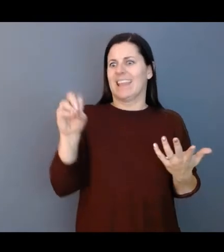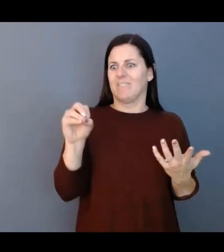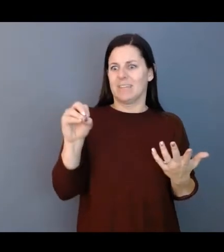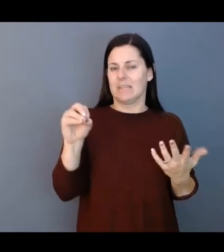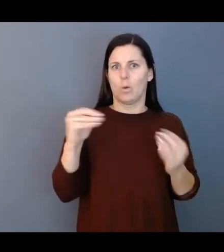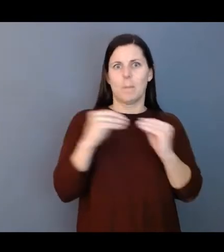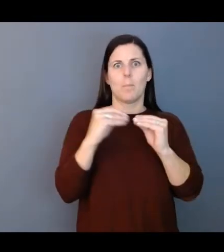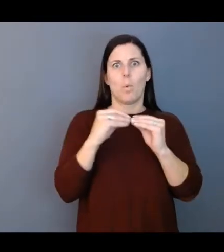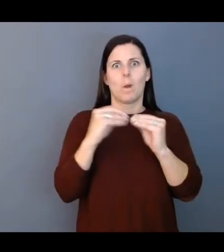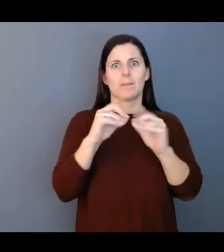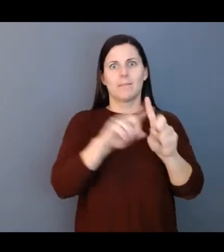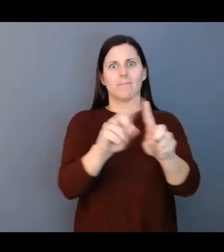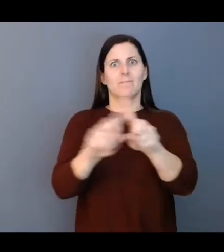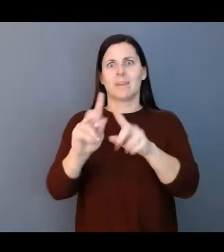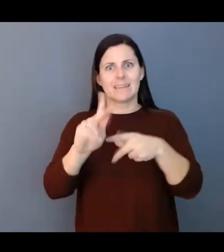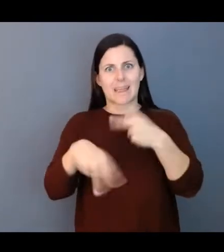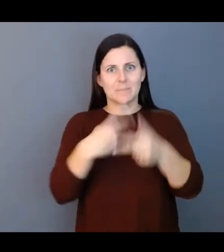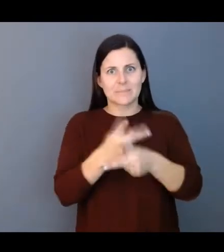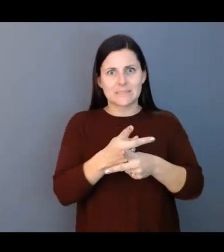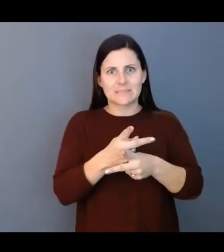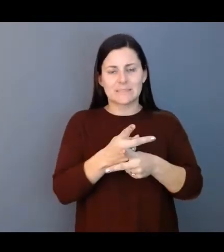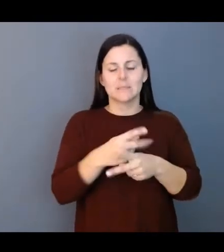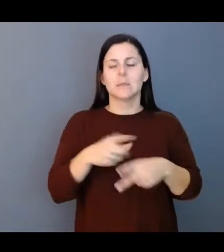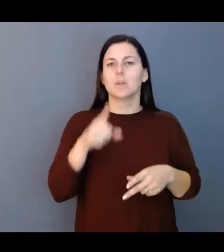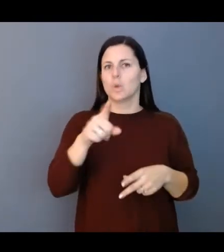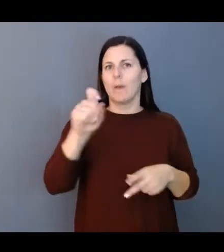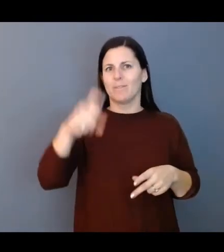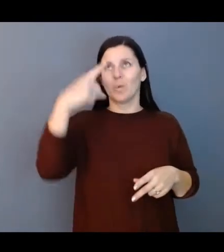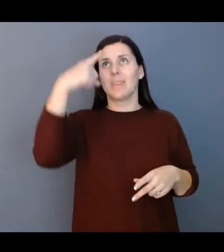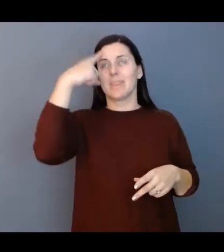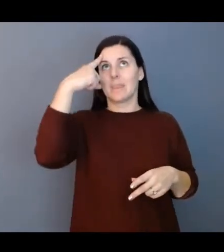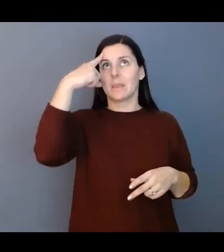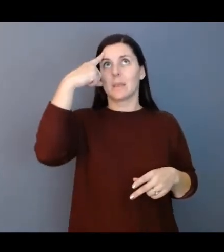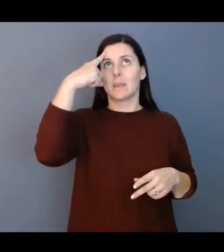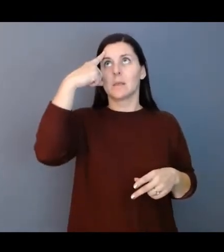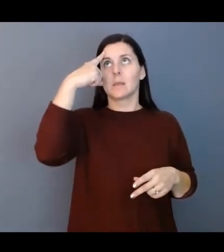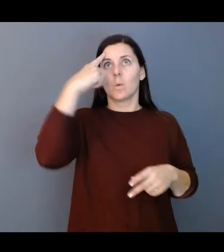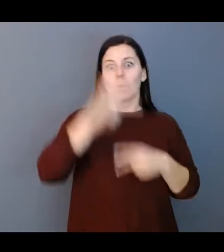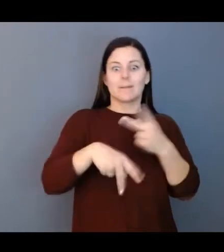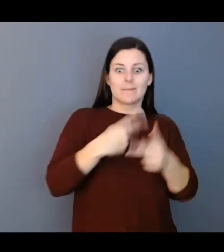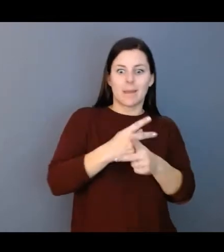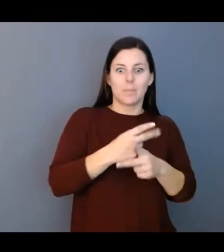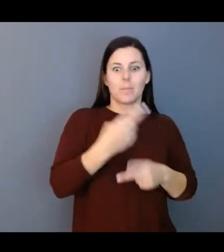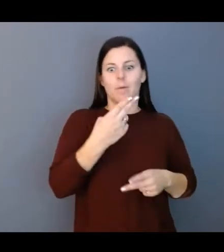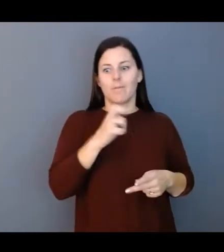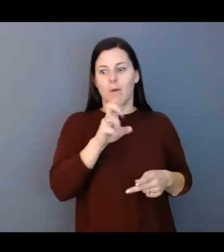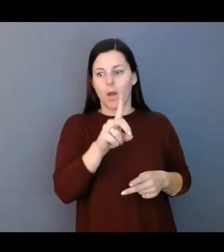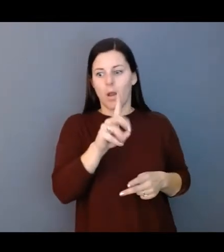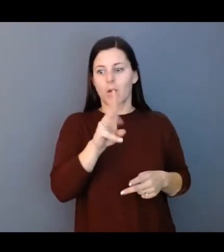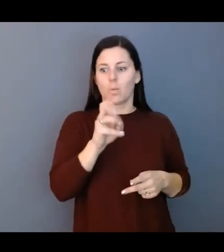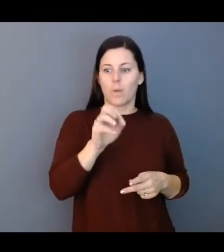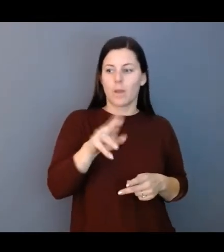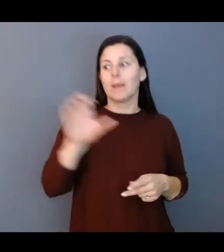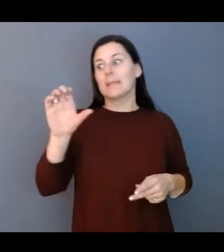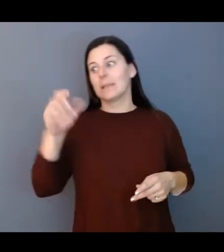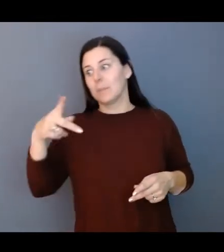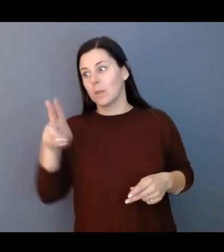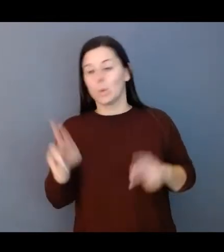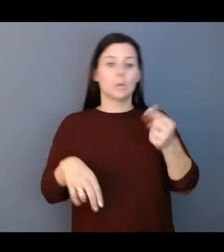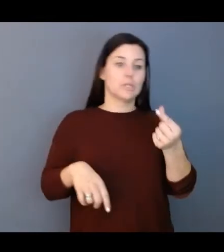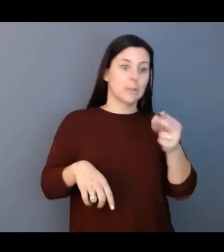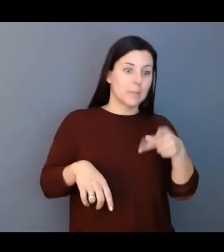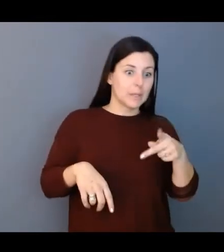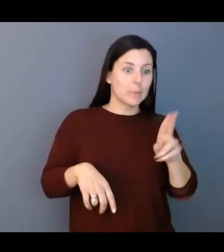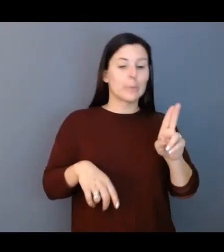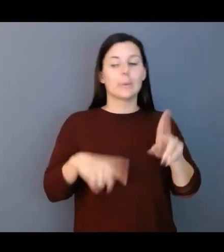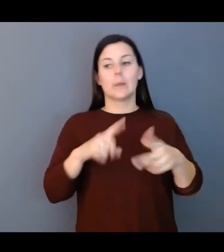plus EC2 ML instance types to deploy on. You have to think about the type of hardware, whether it's CPU,